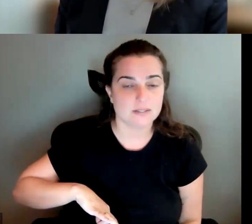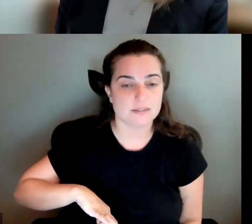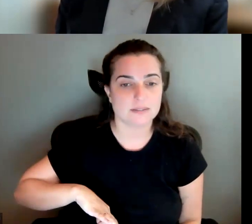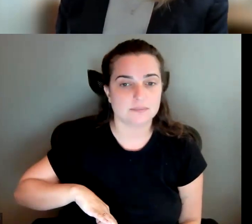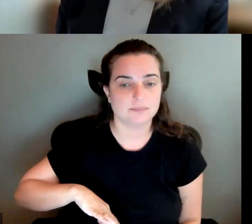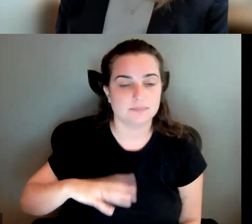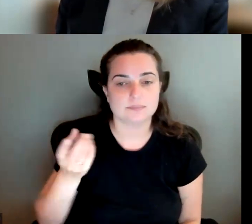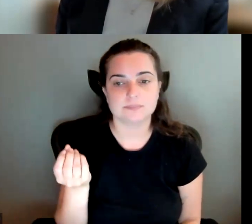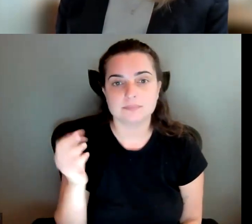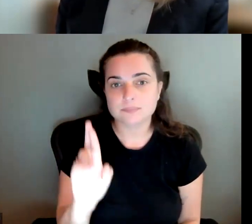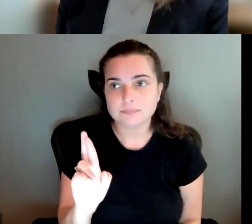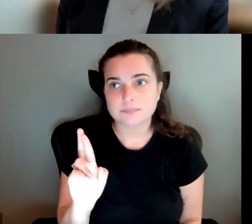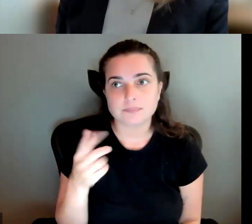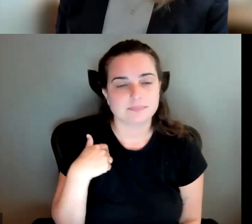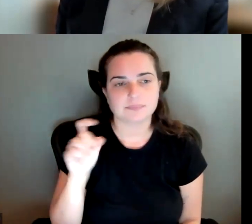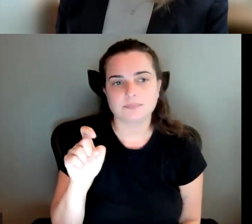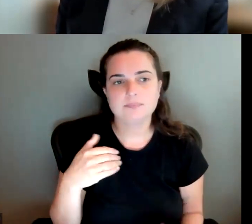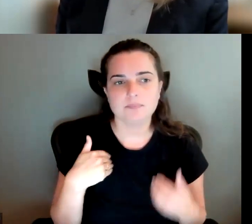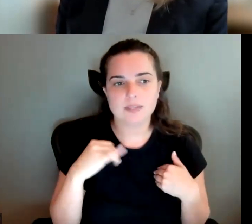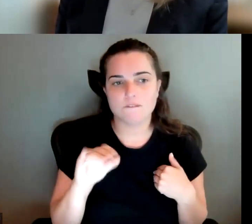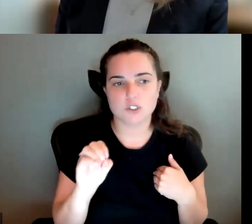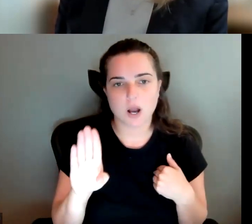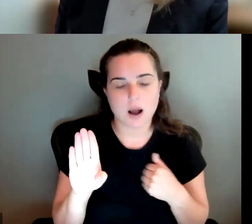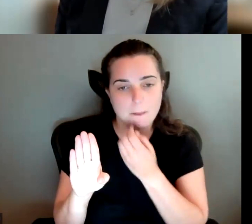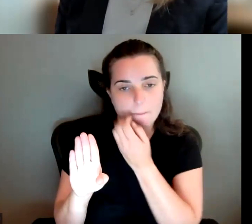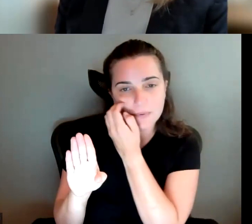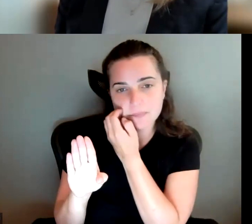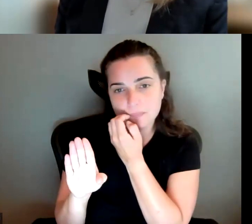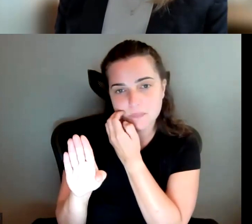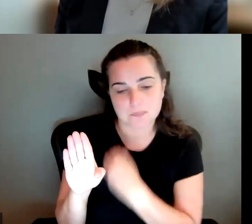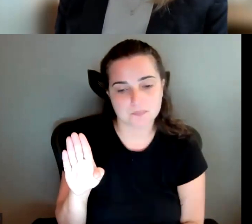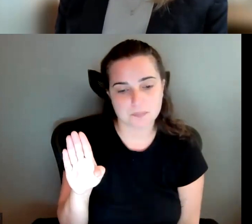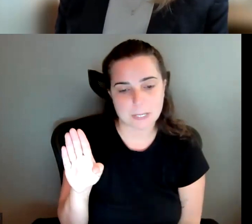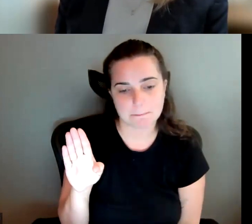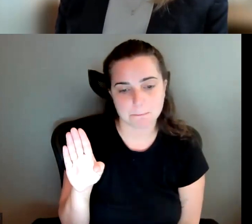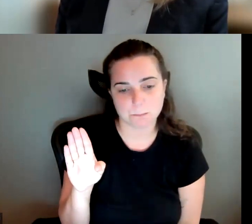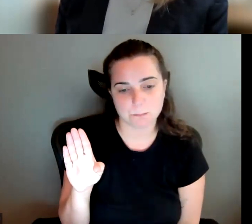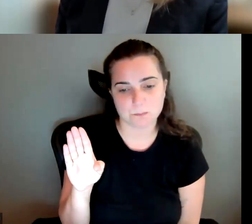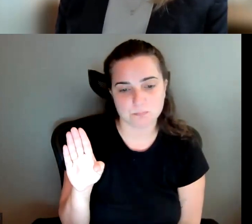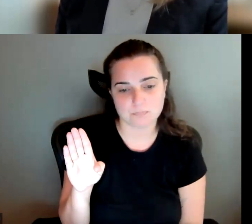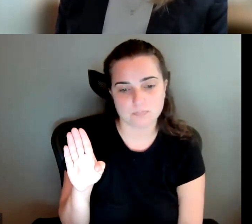have to have a job that would